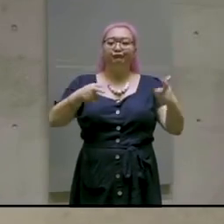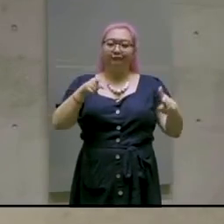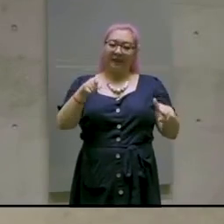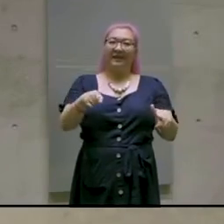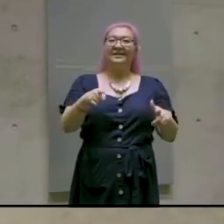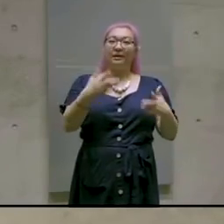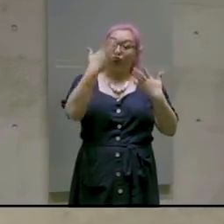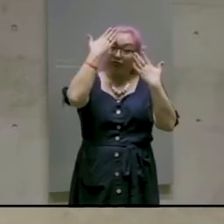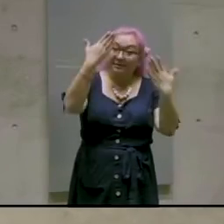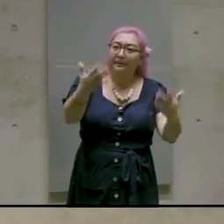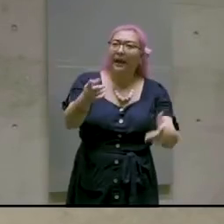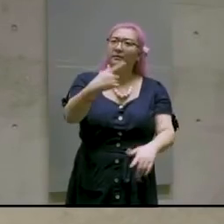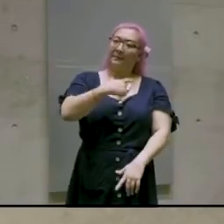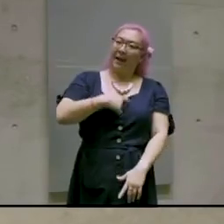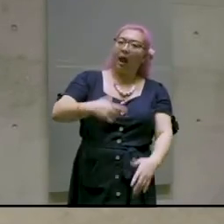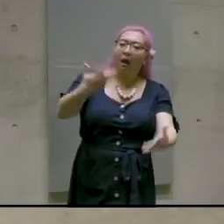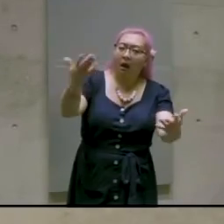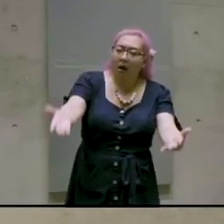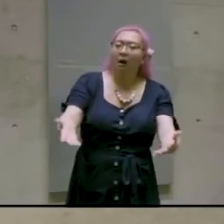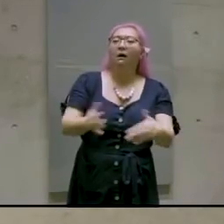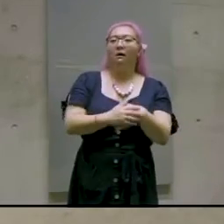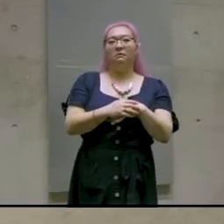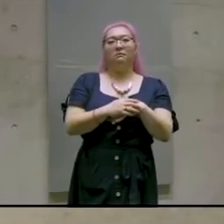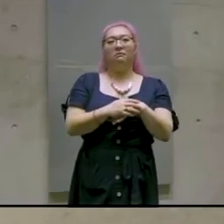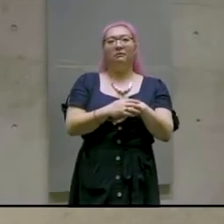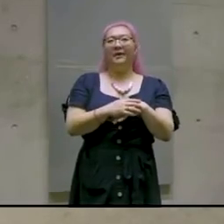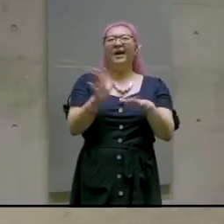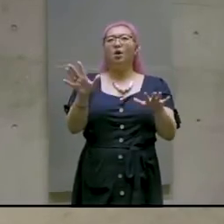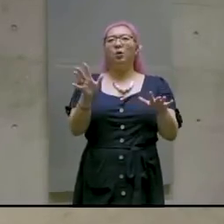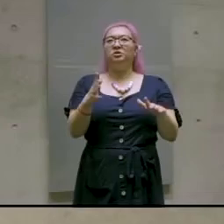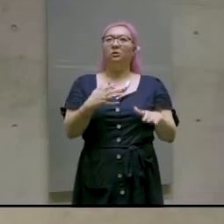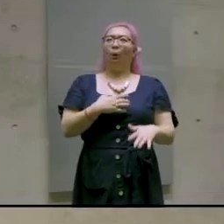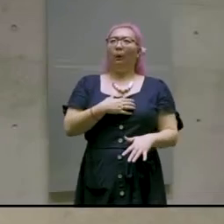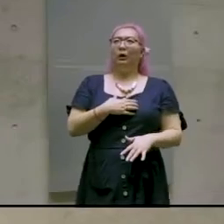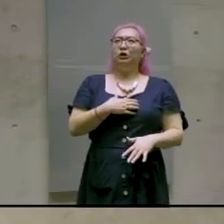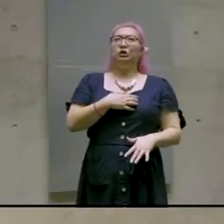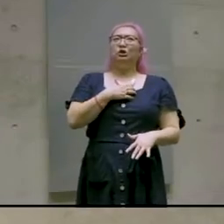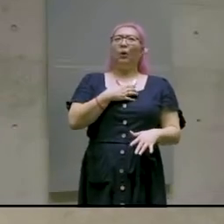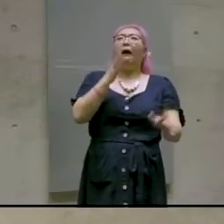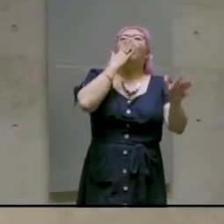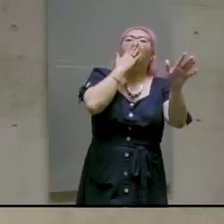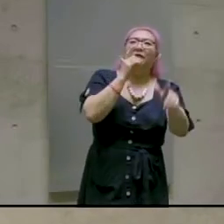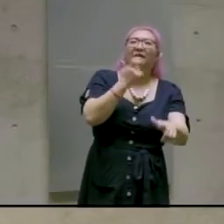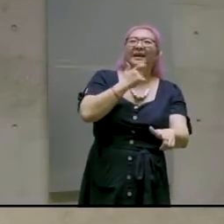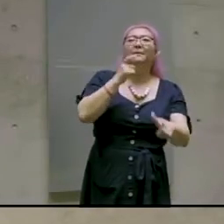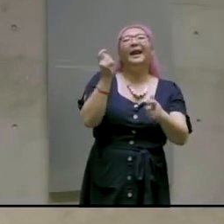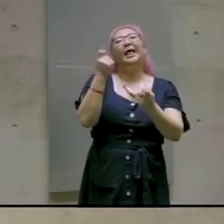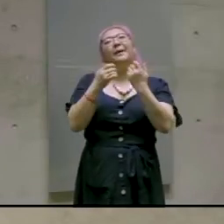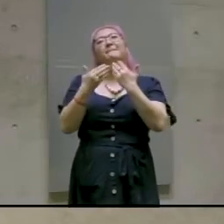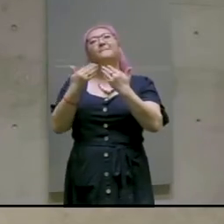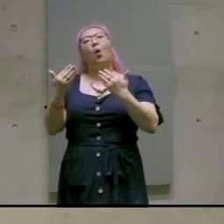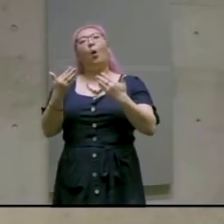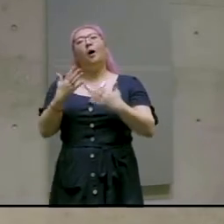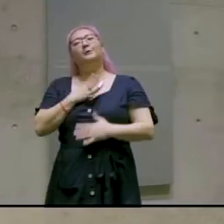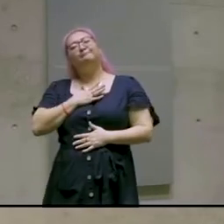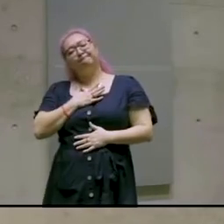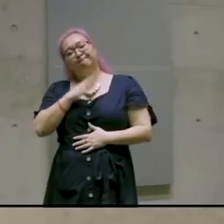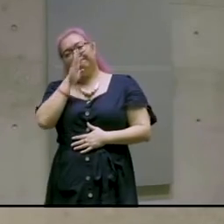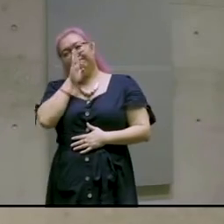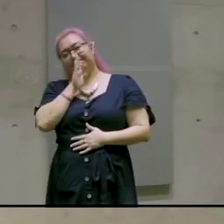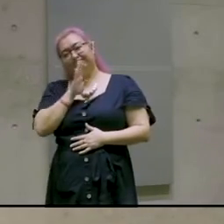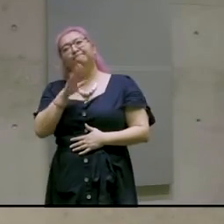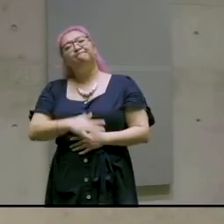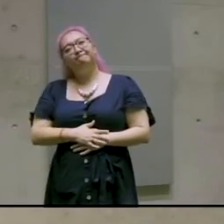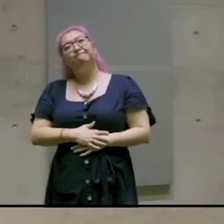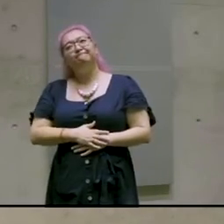for the player, kind of shift it from kind of being a shocking, humorous moment to something a little bit more tender. It is undergoing that